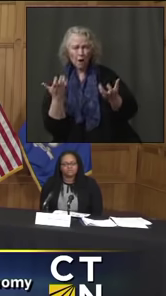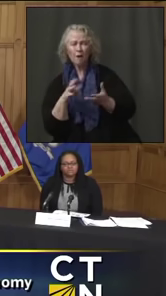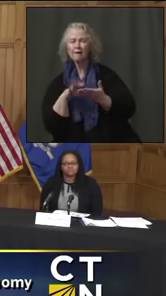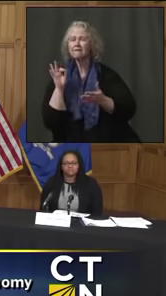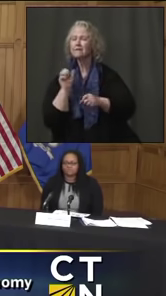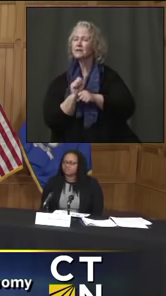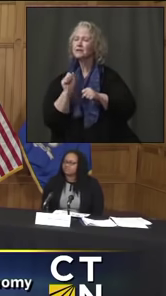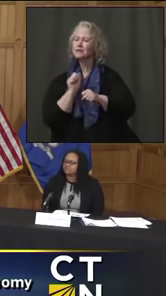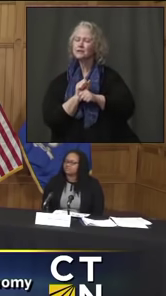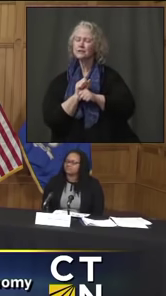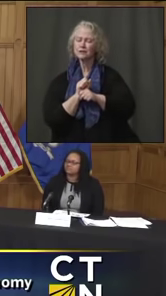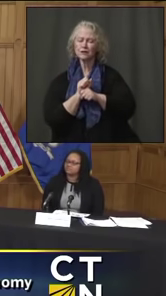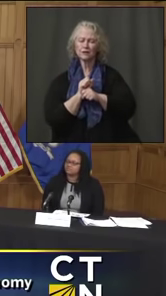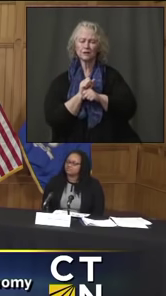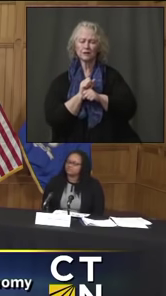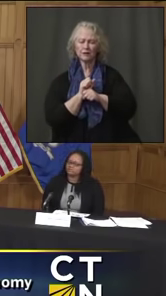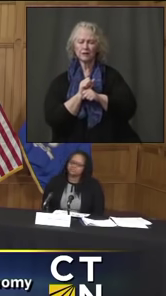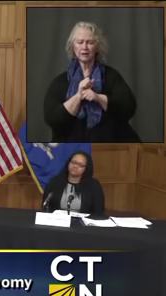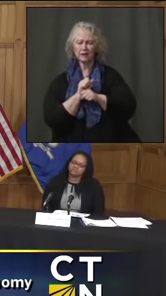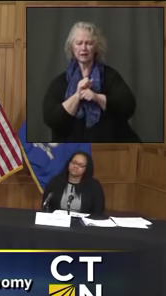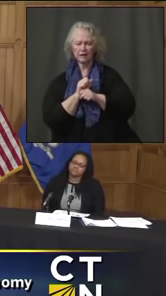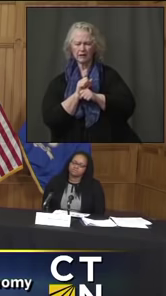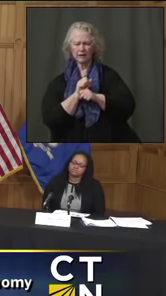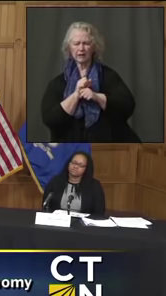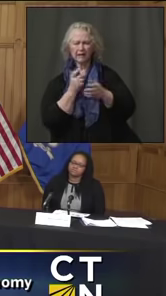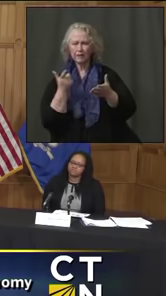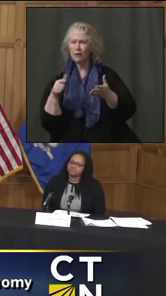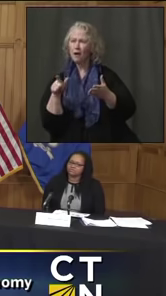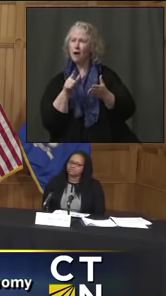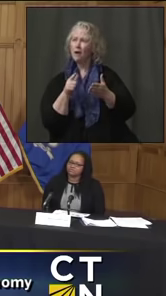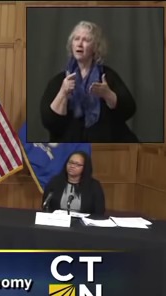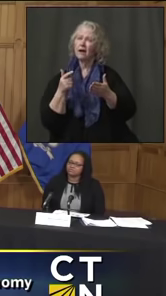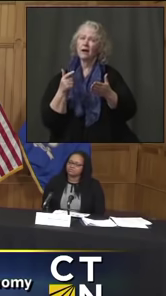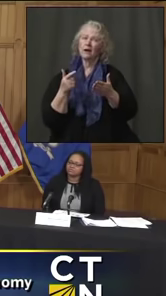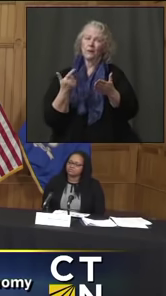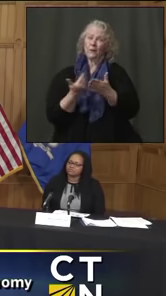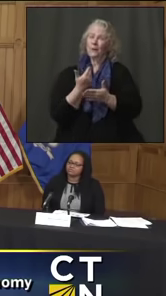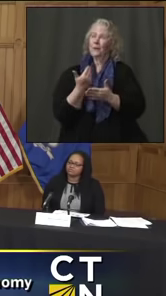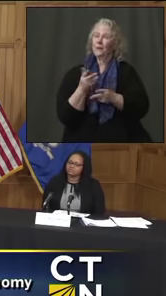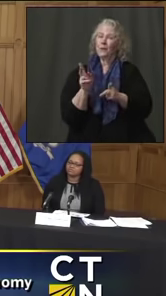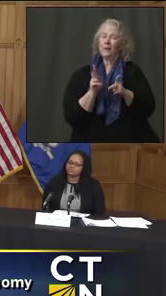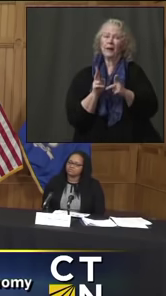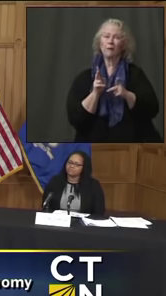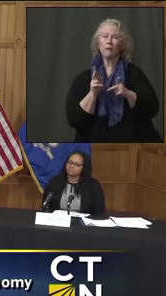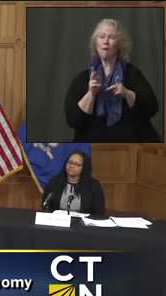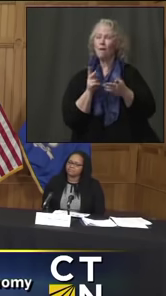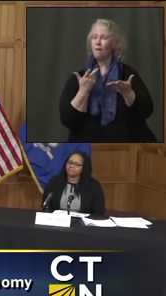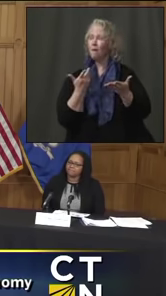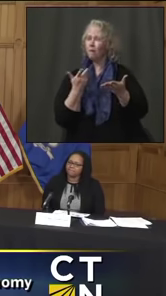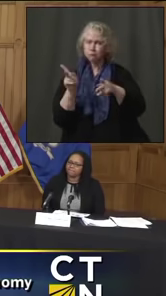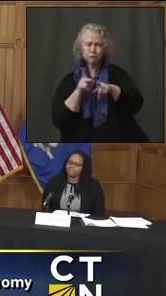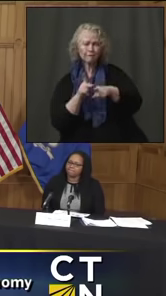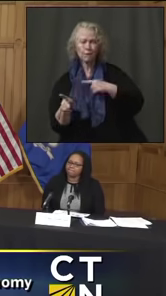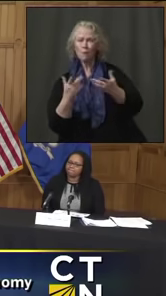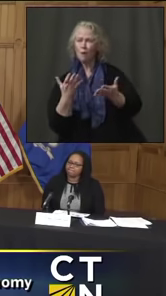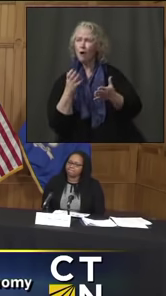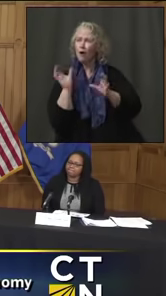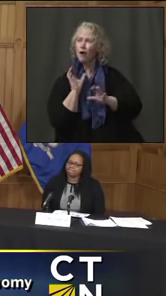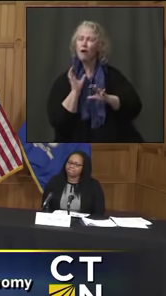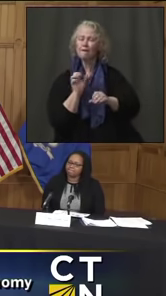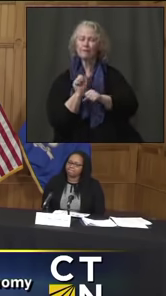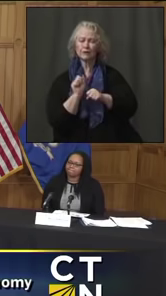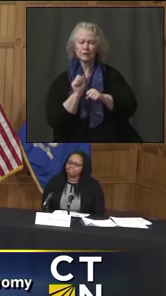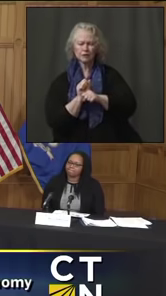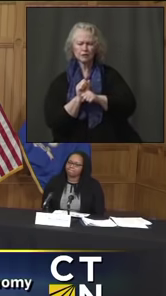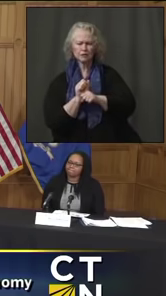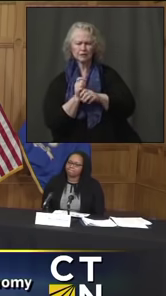There will also be new professionals that will be hunting for jobs, plus the deficit and